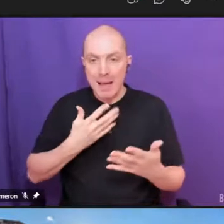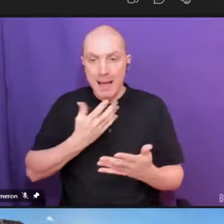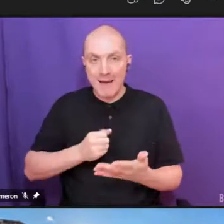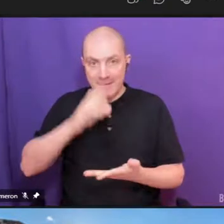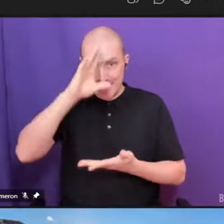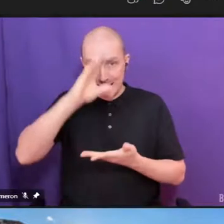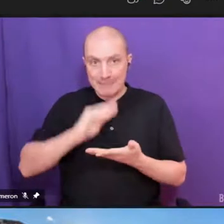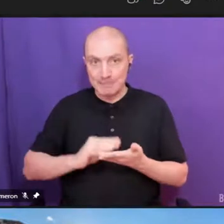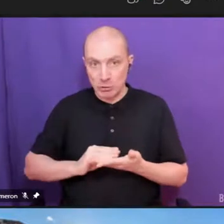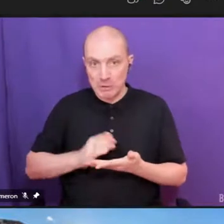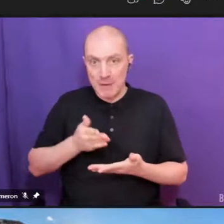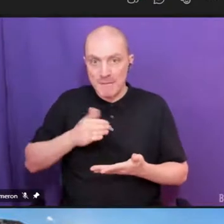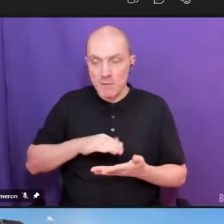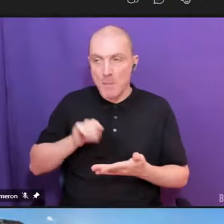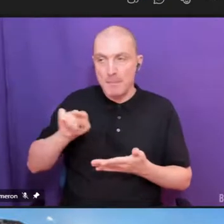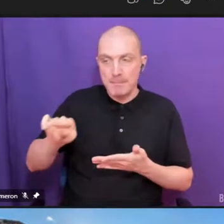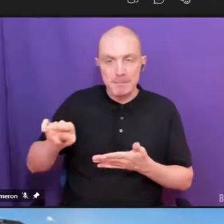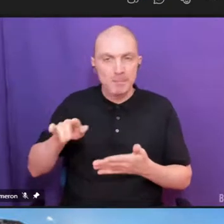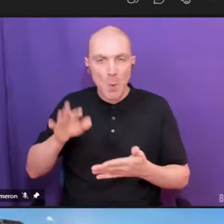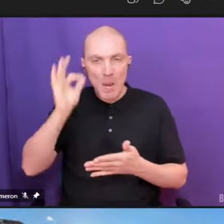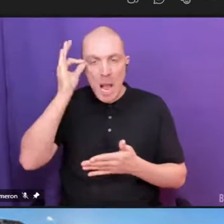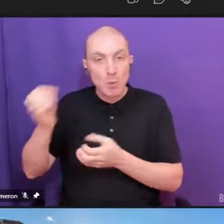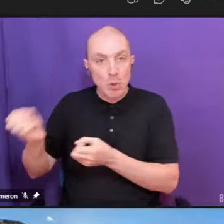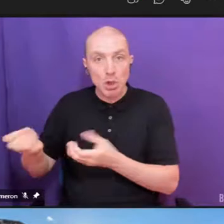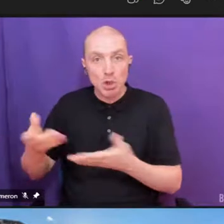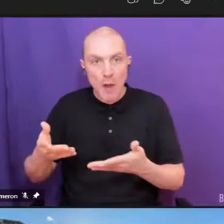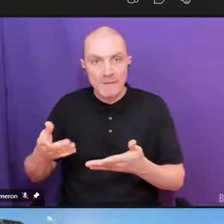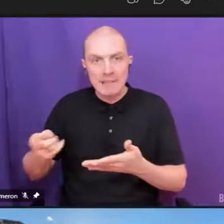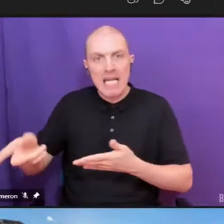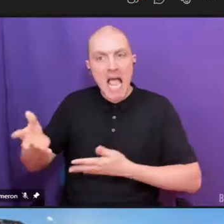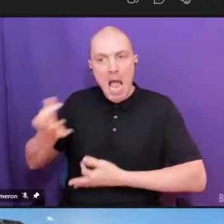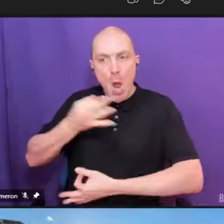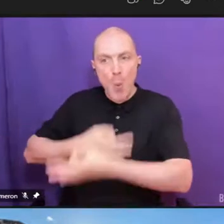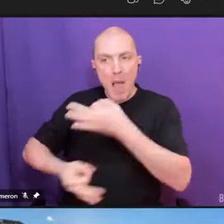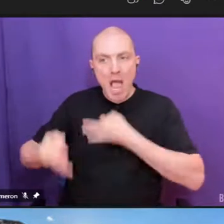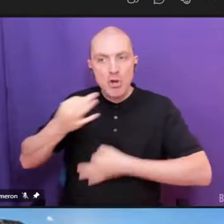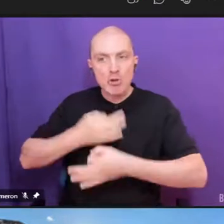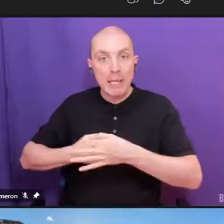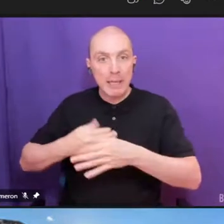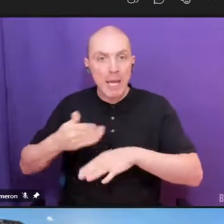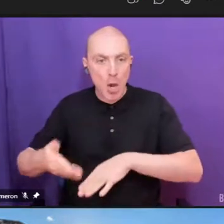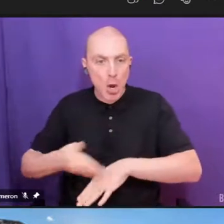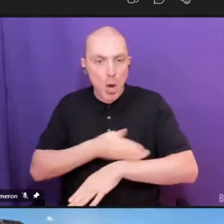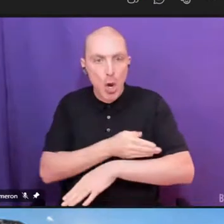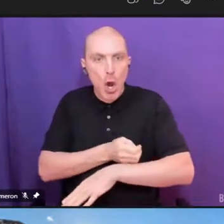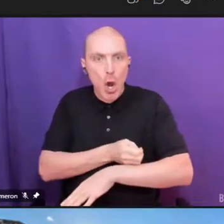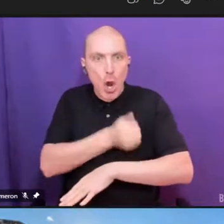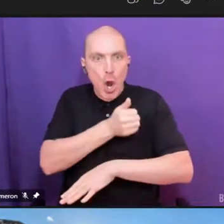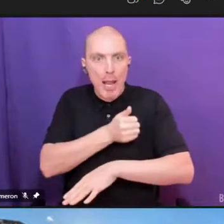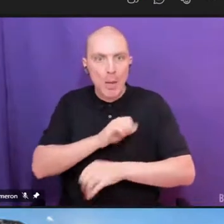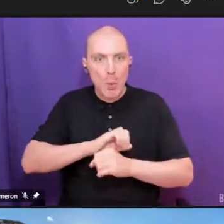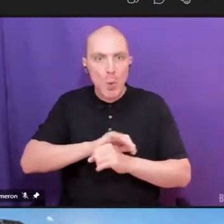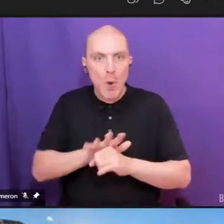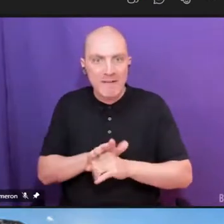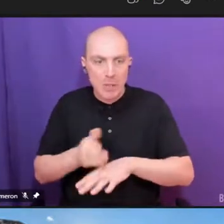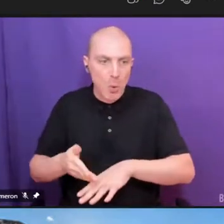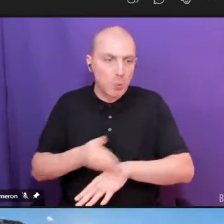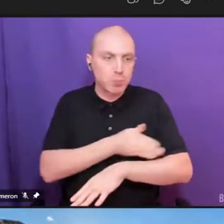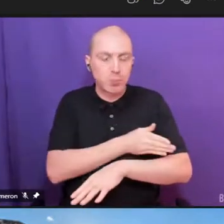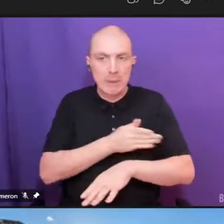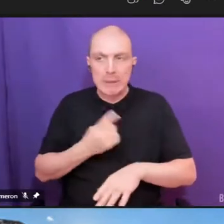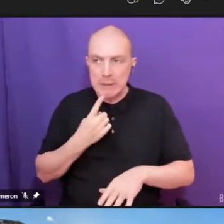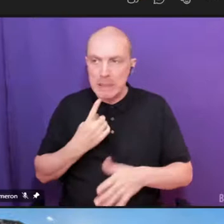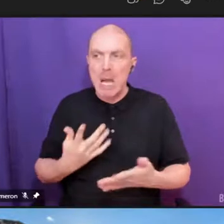council services of challenges they faced, particularly in the early stages of the pandemic. So we were aware of the kind of the areas where